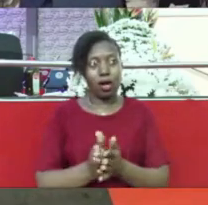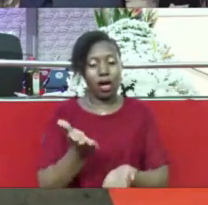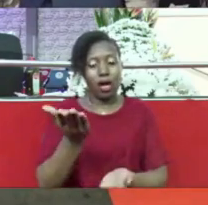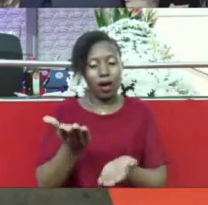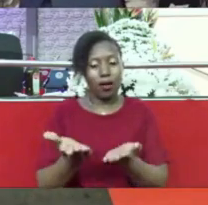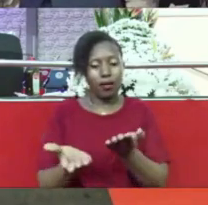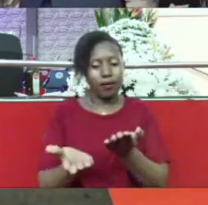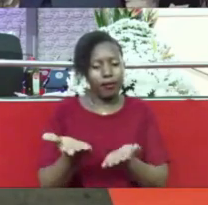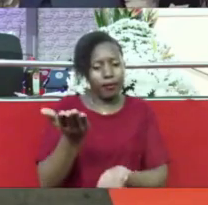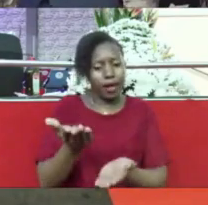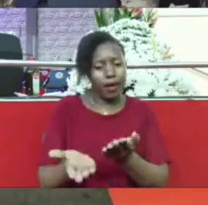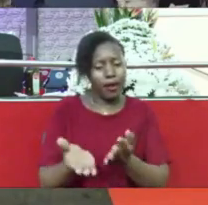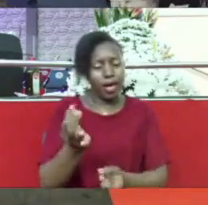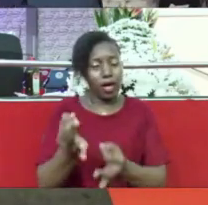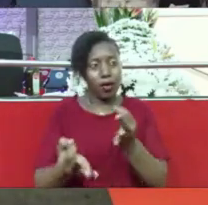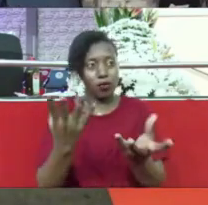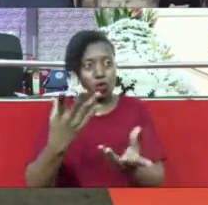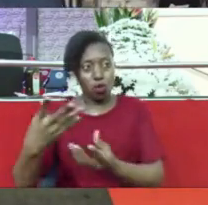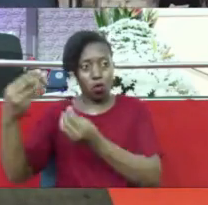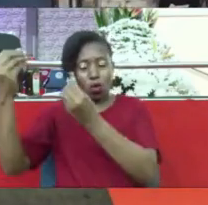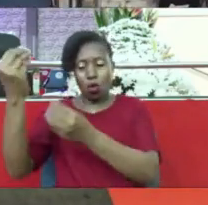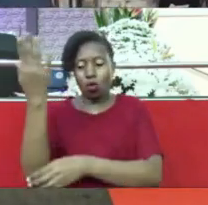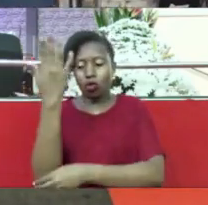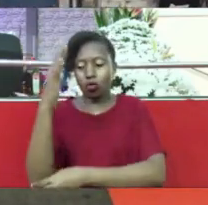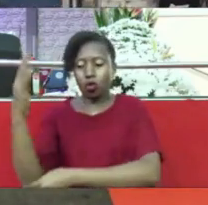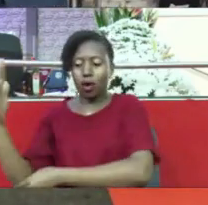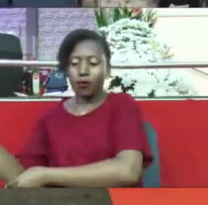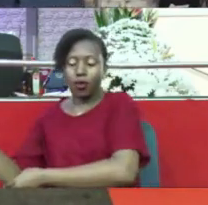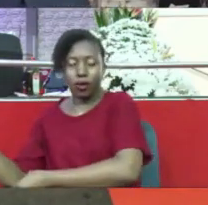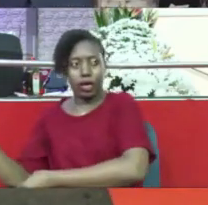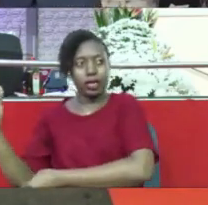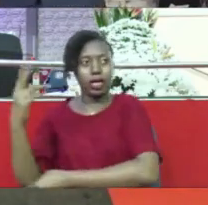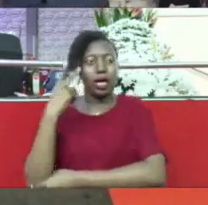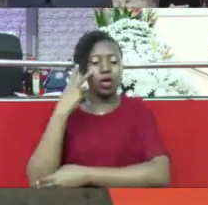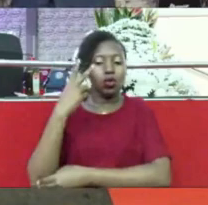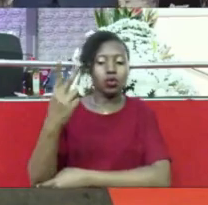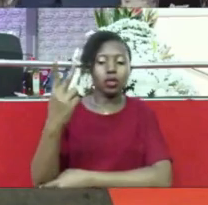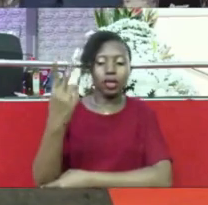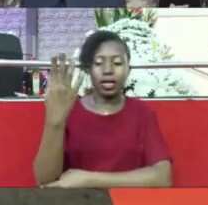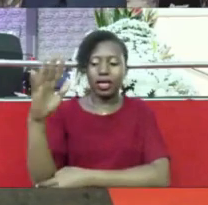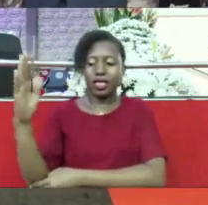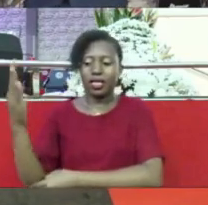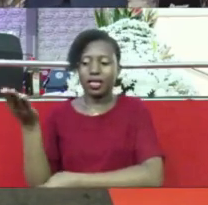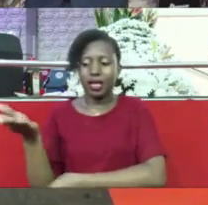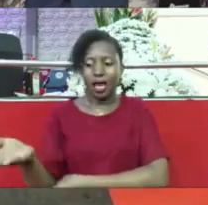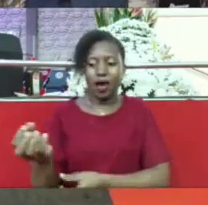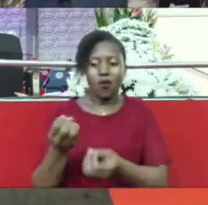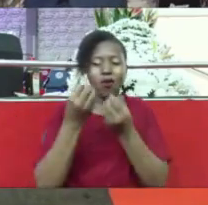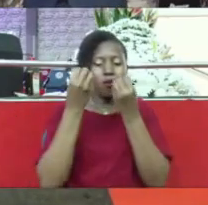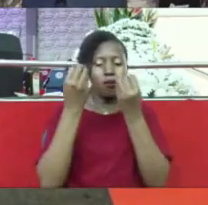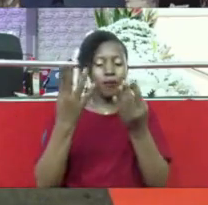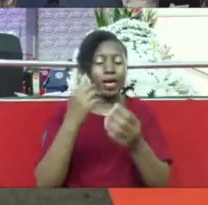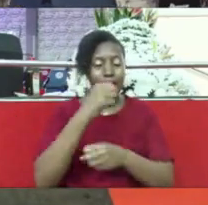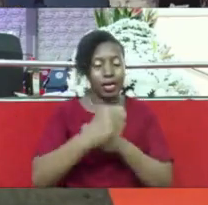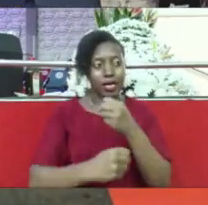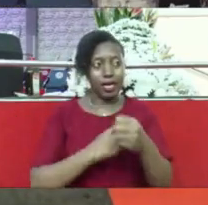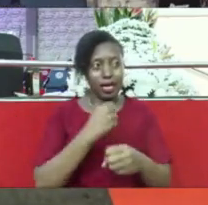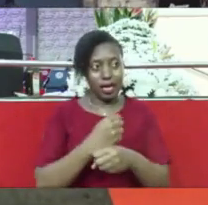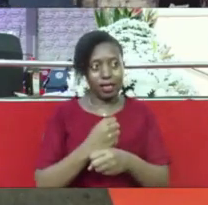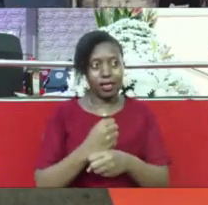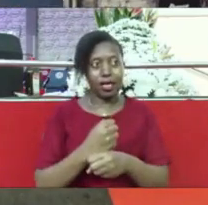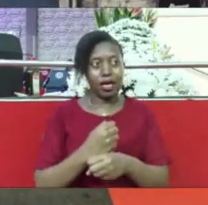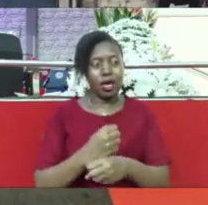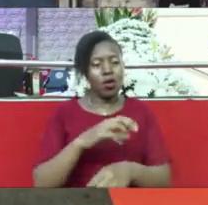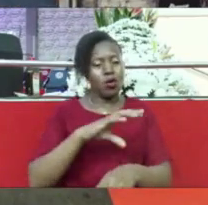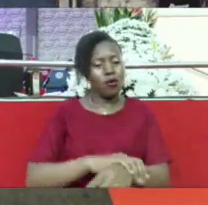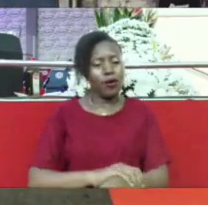forest and there are those trees that have been felled for many, and they have been there for many years. Kwa misitu ile miti ambayo imeanguka kwa muda mrefu. You find some of